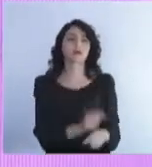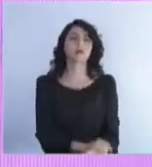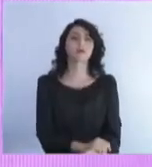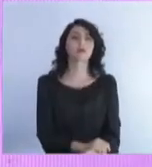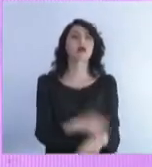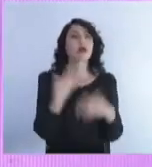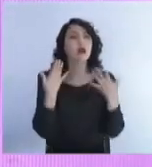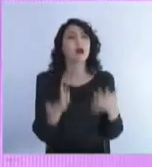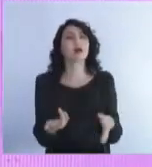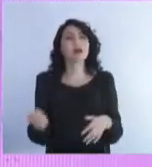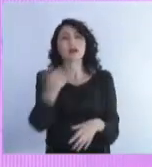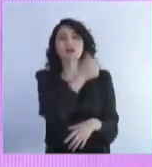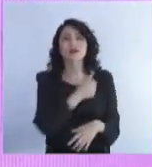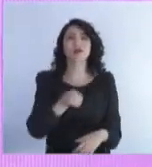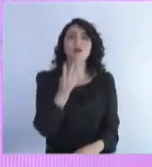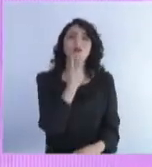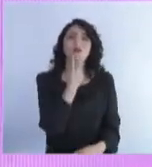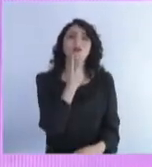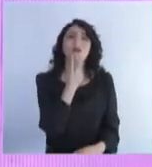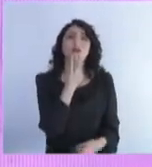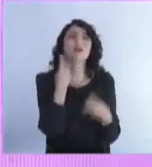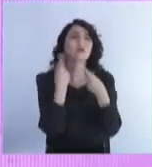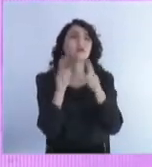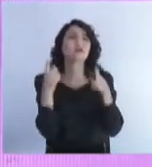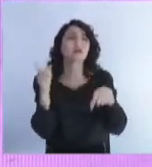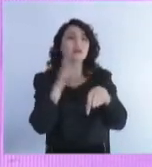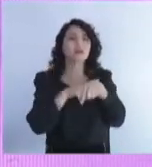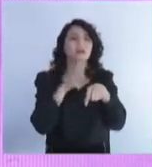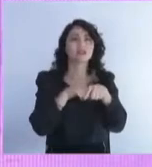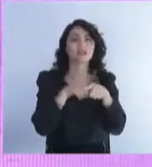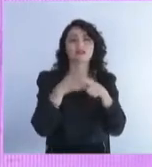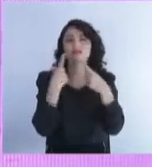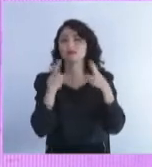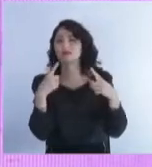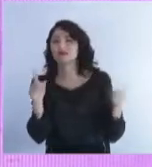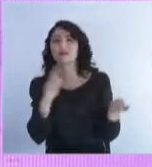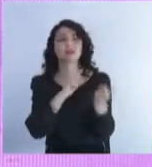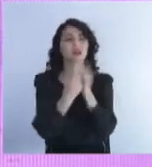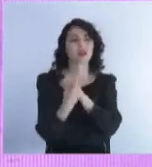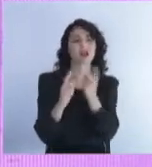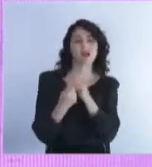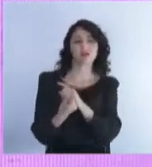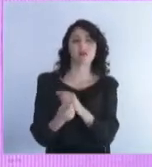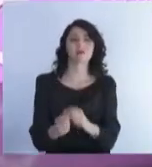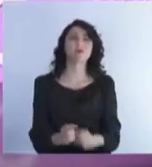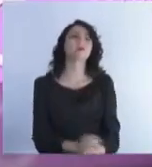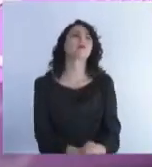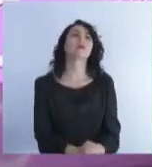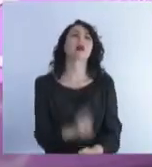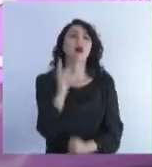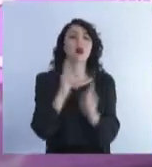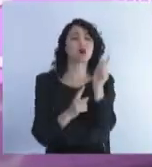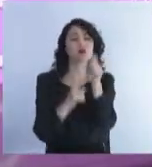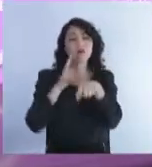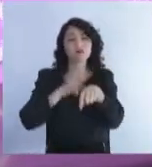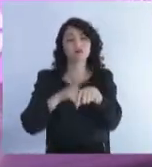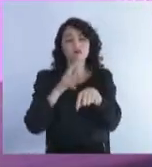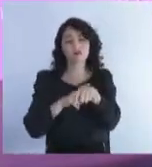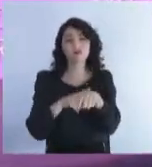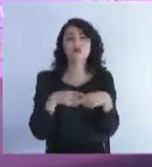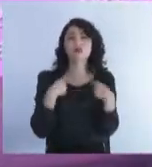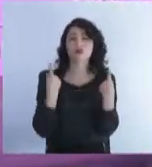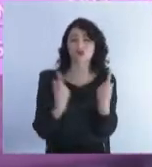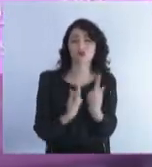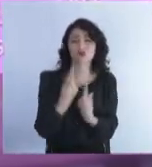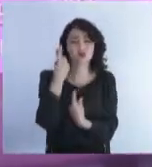we are now living times of change, moments that we have never thought that we will